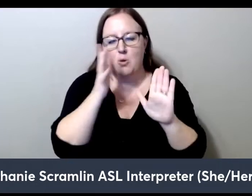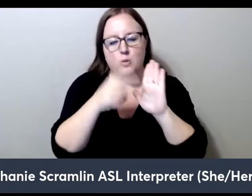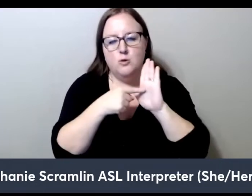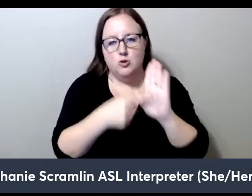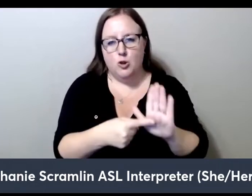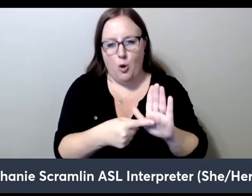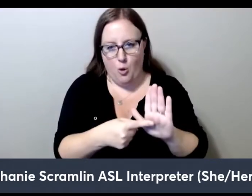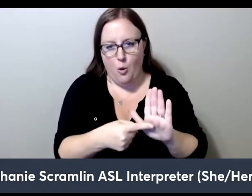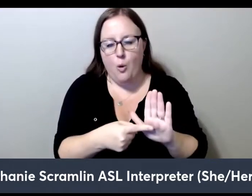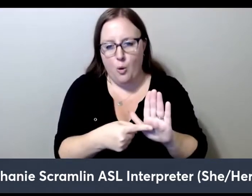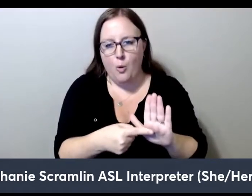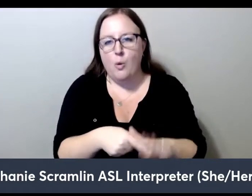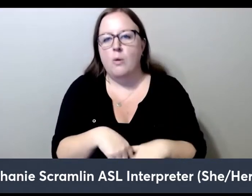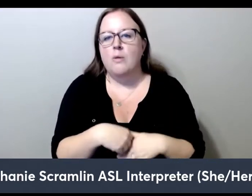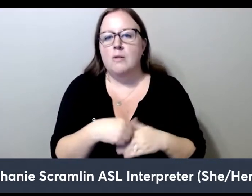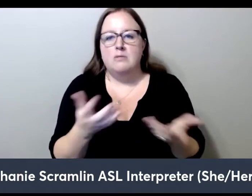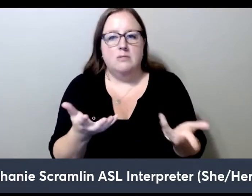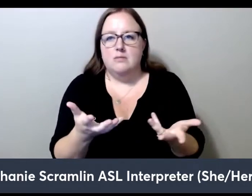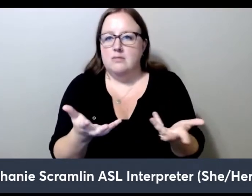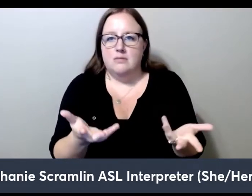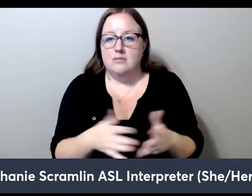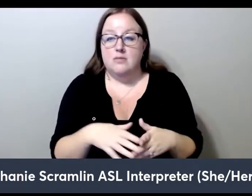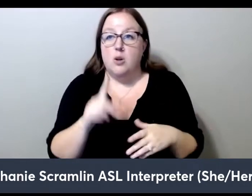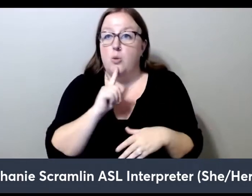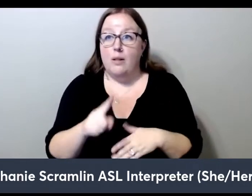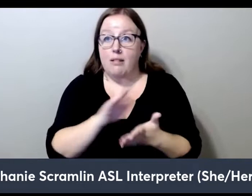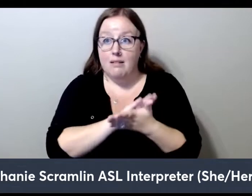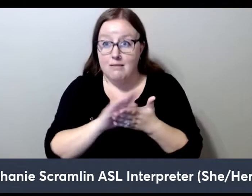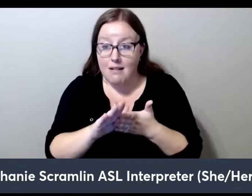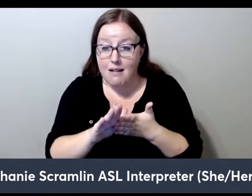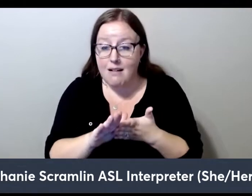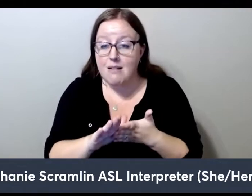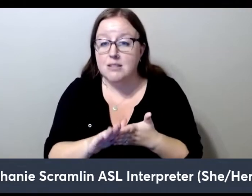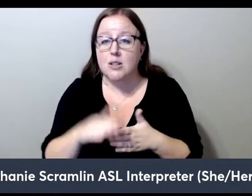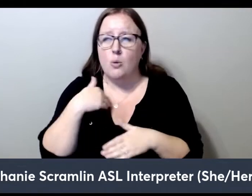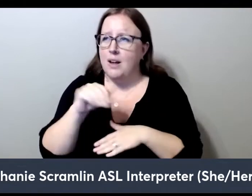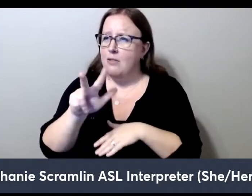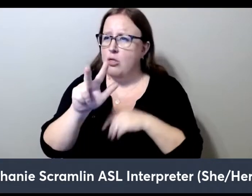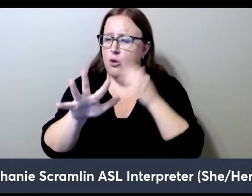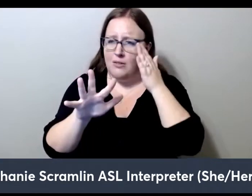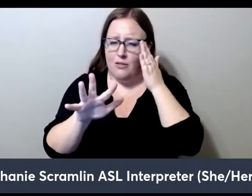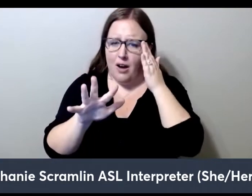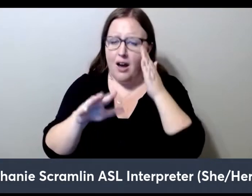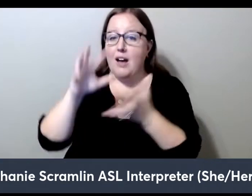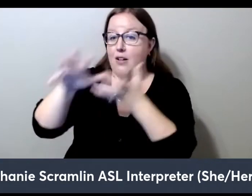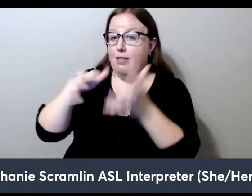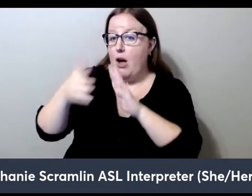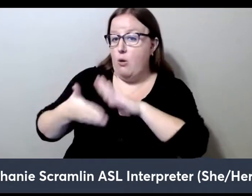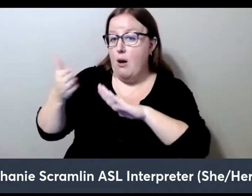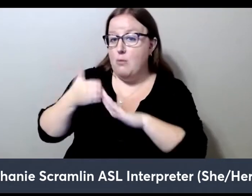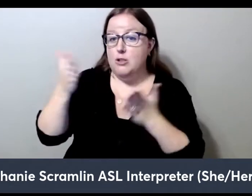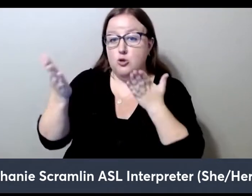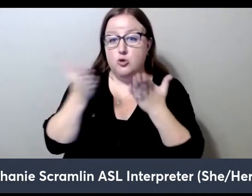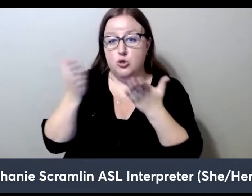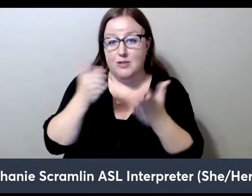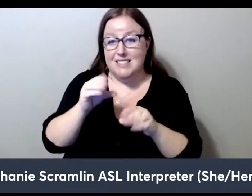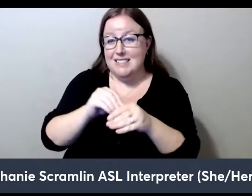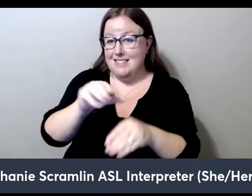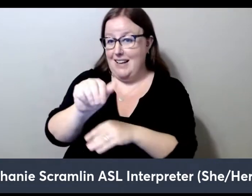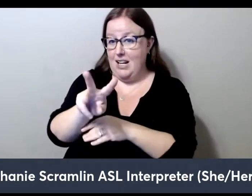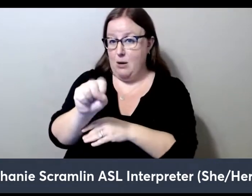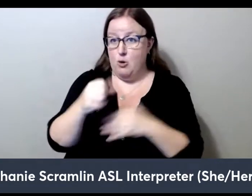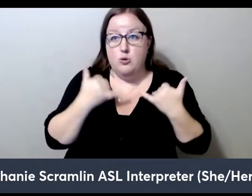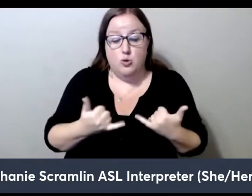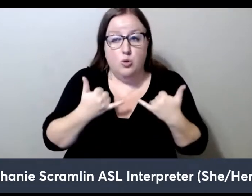to show that, what the beauty of the different, we have 35 cloud operations services within AWS